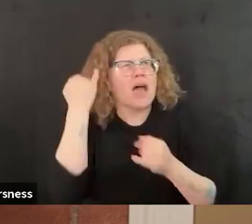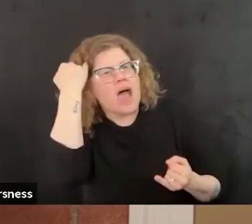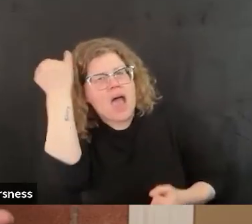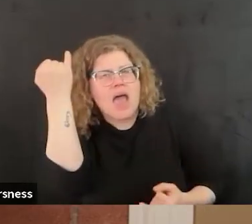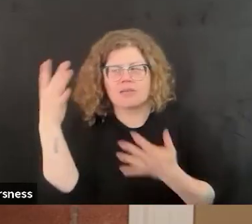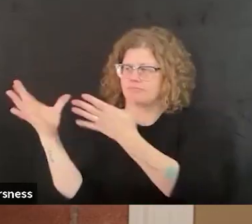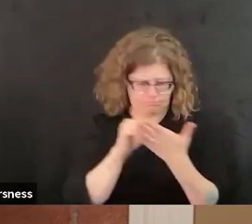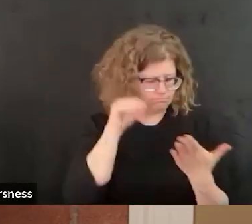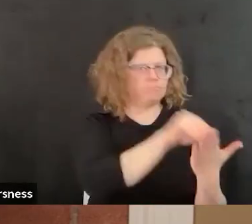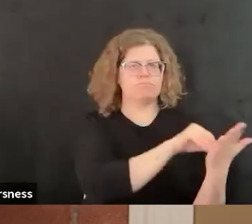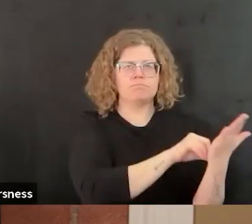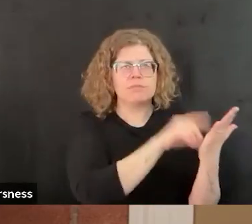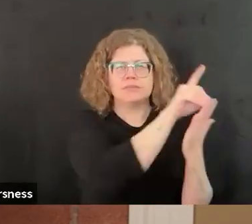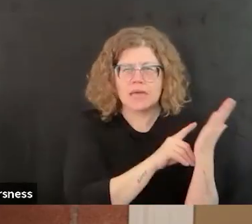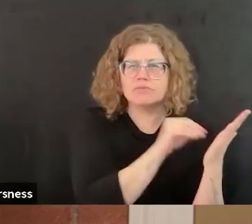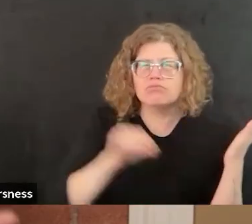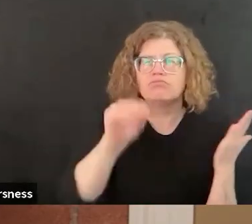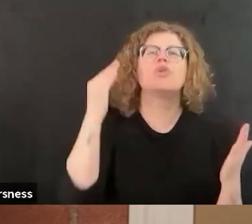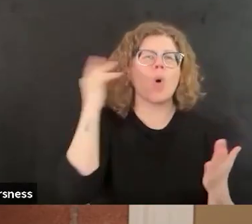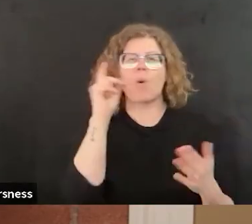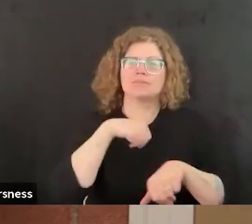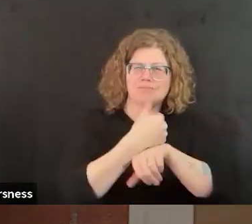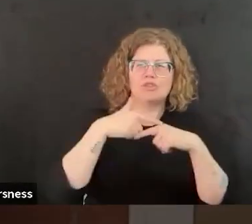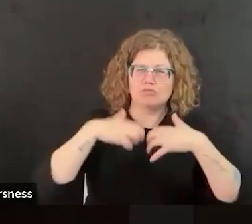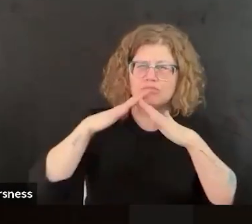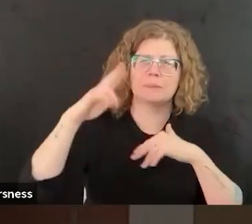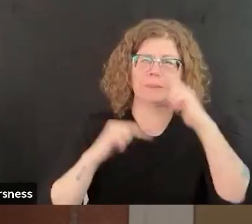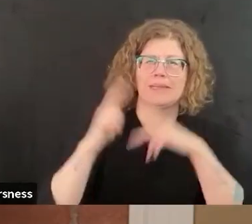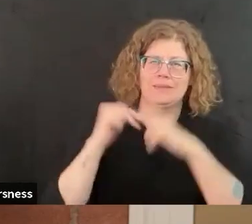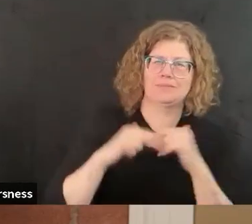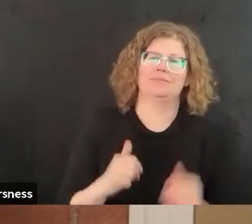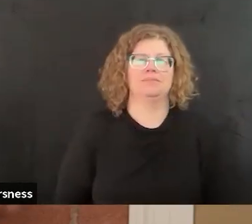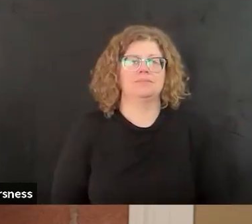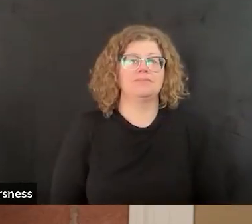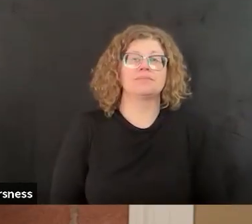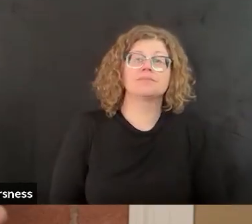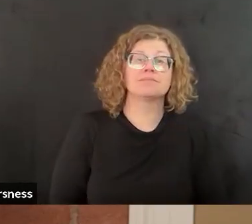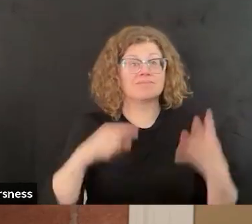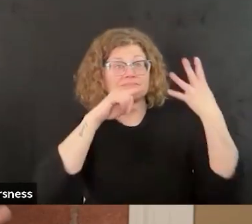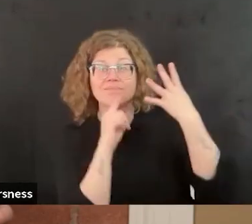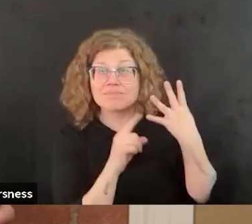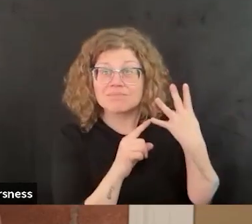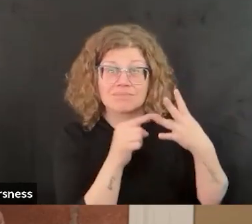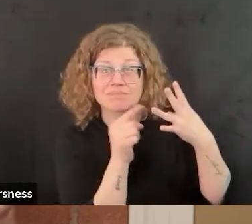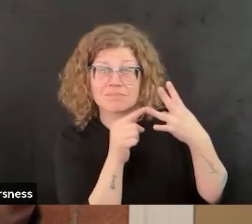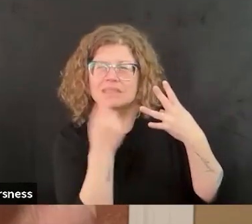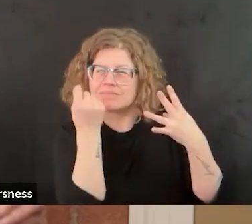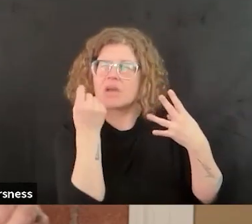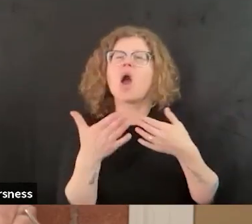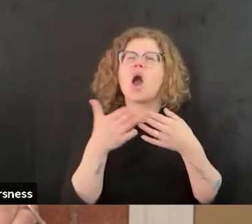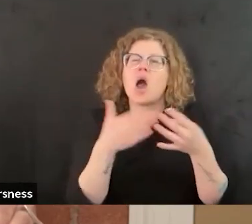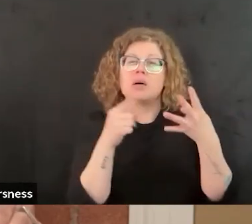on an idea that they have and what they think will go into that site. That's also similar, but not quite the same as